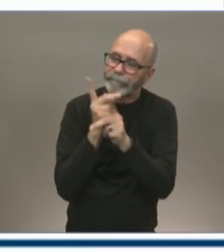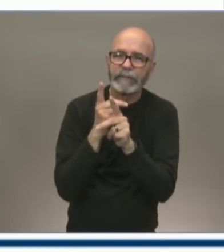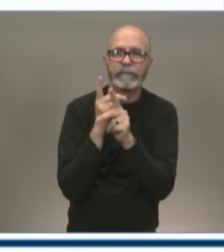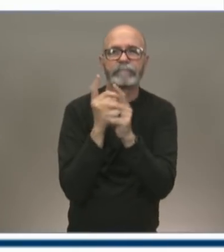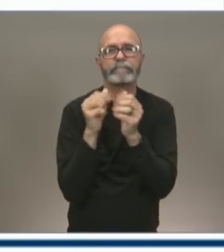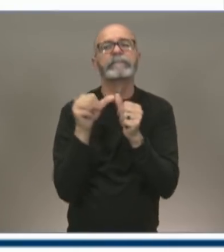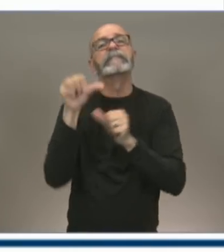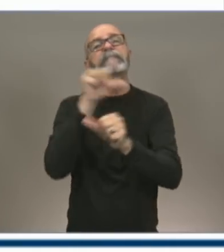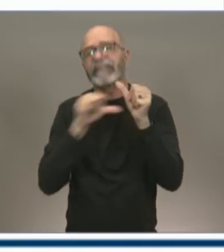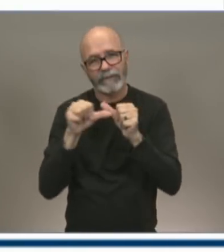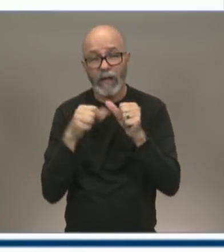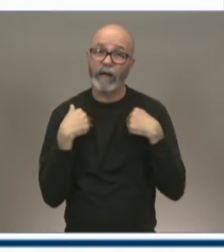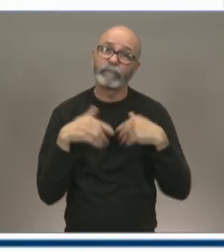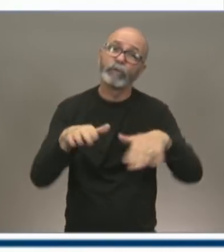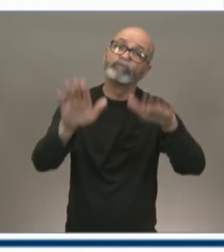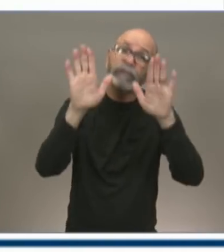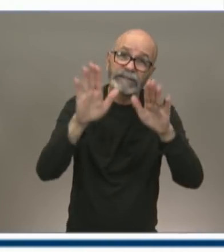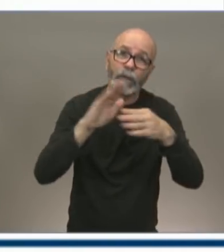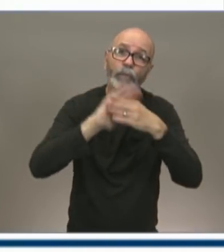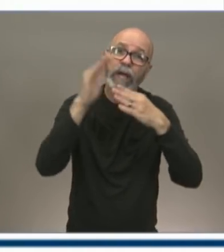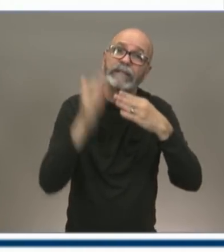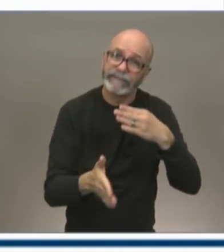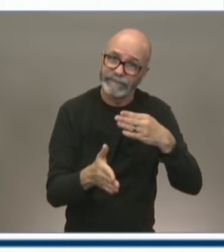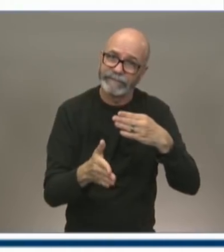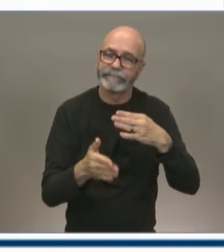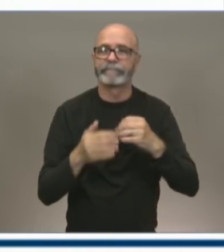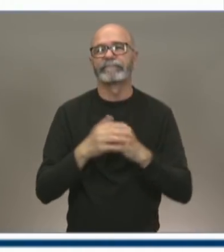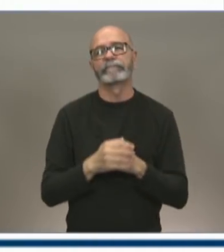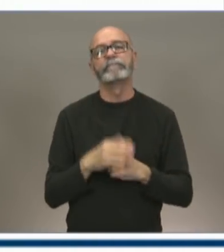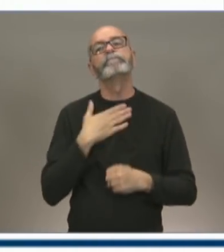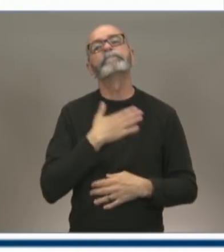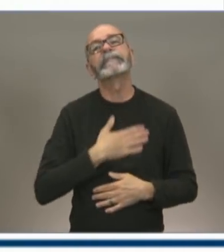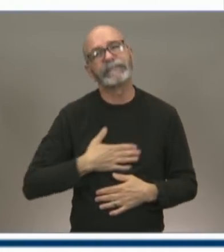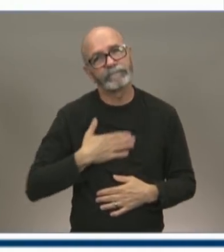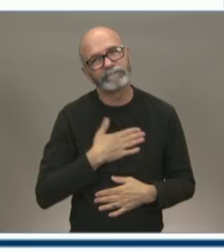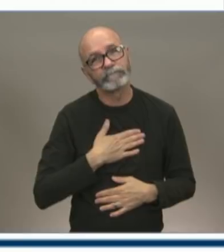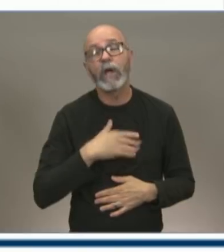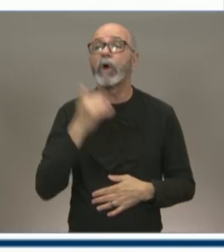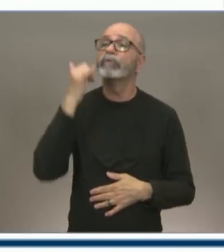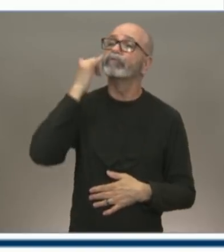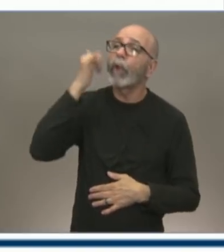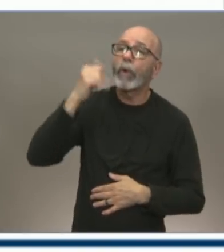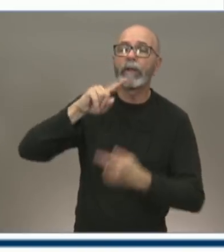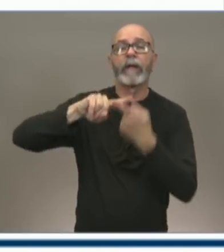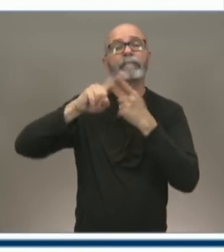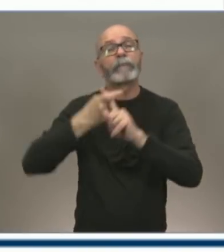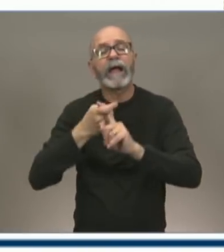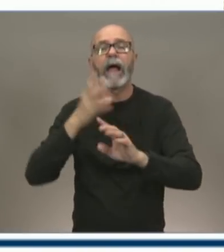great weekend. And as I said earlier, please pick up the phone and check in with somebody.